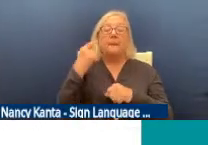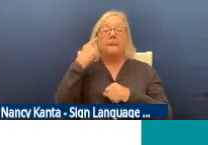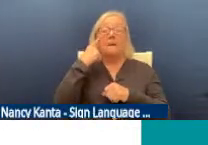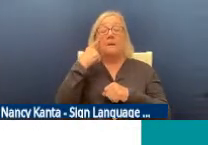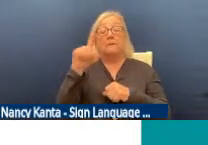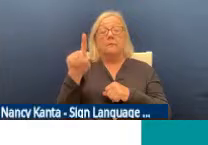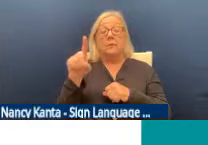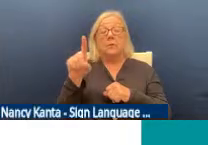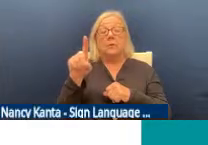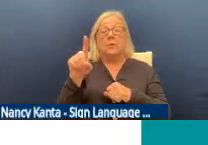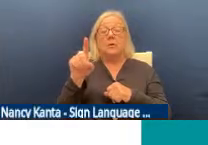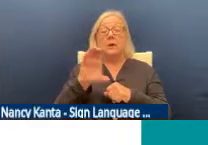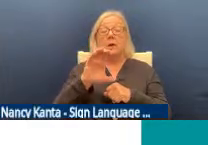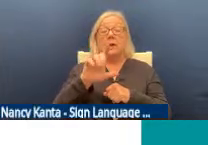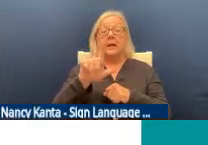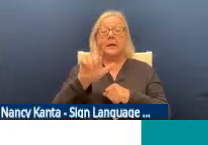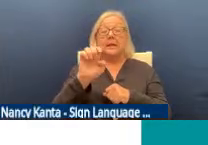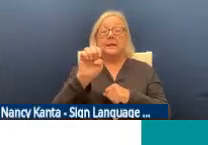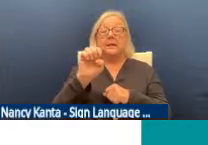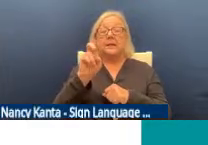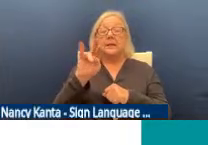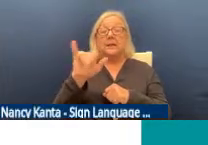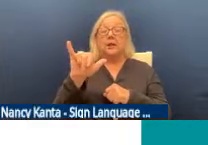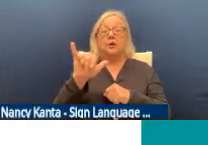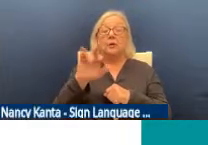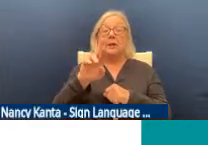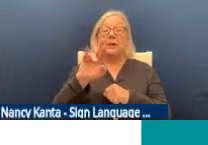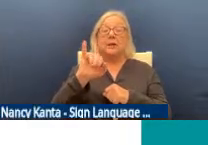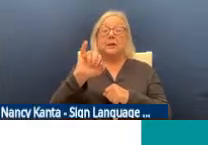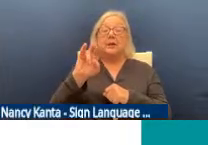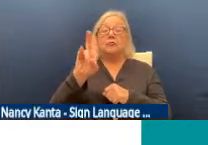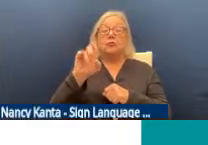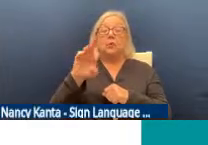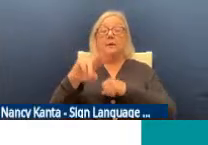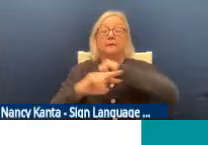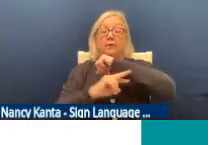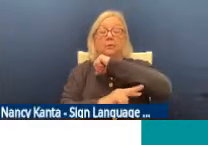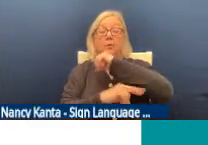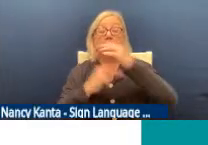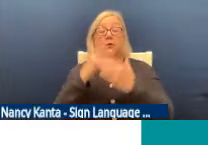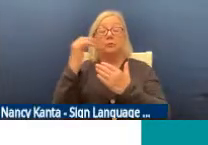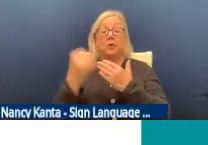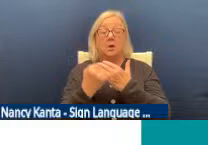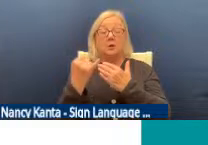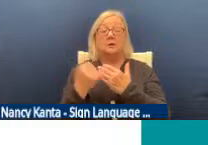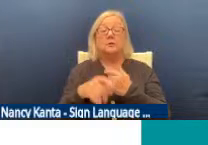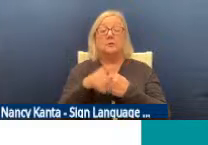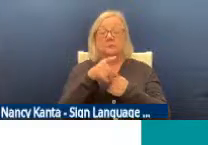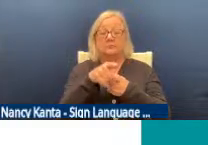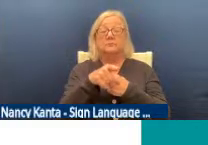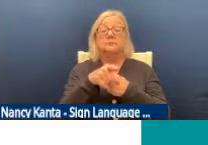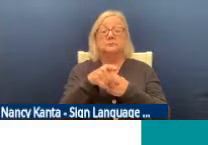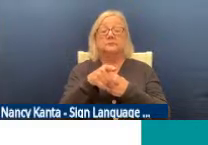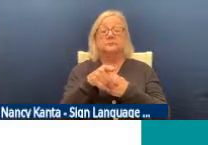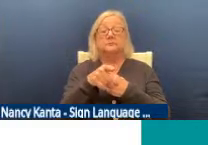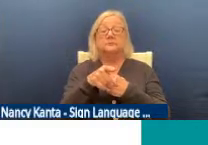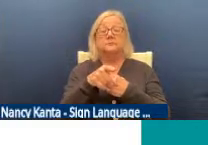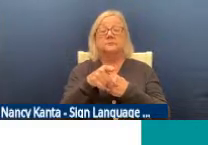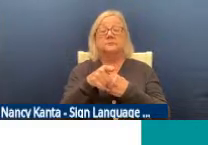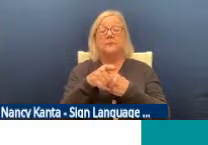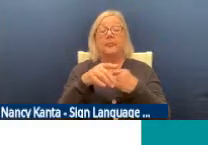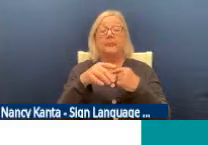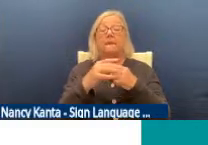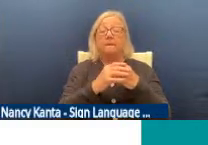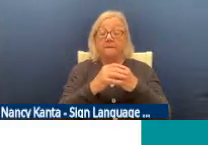project, it will be progressive design build administered by WashDOT's